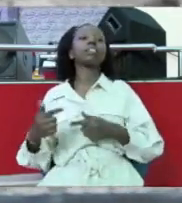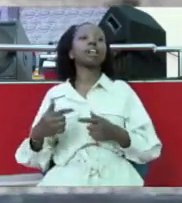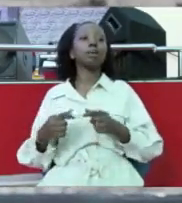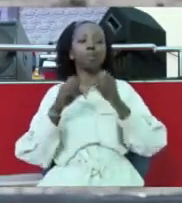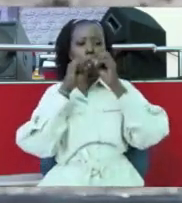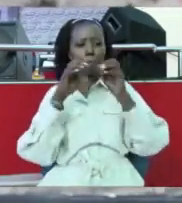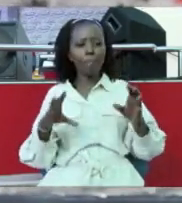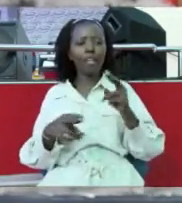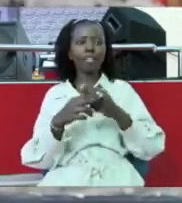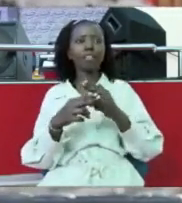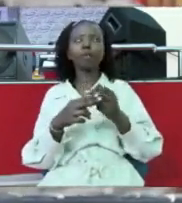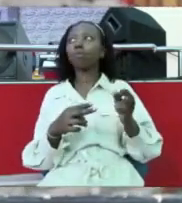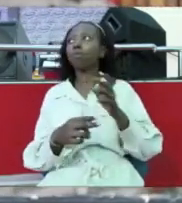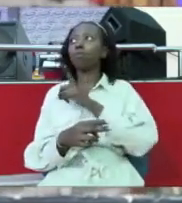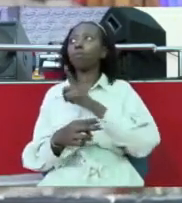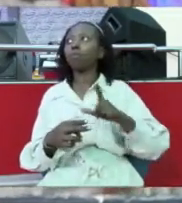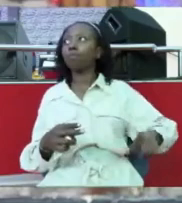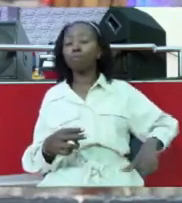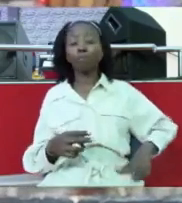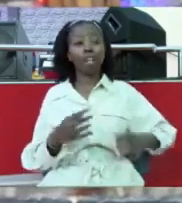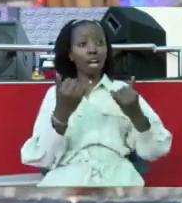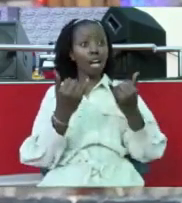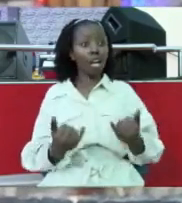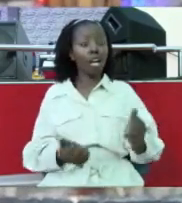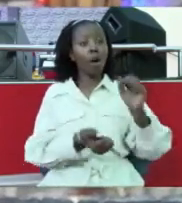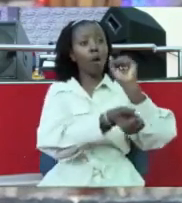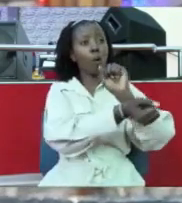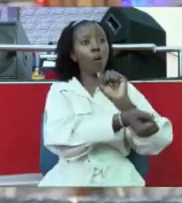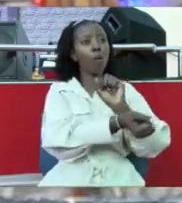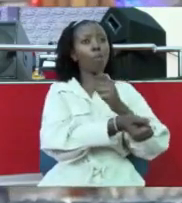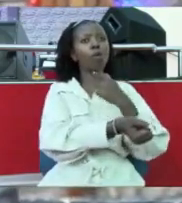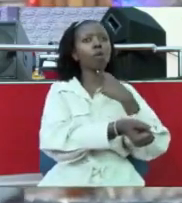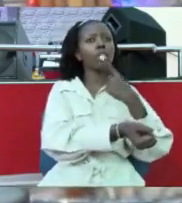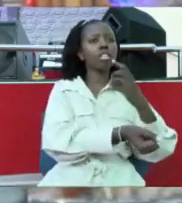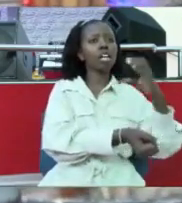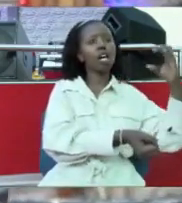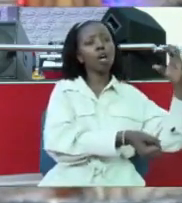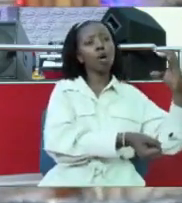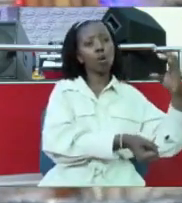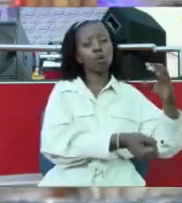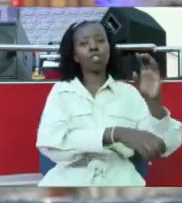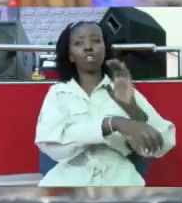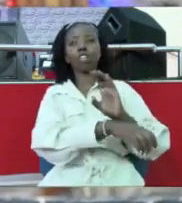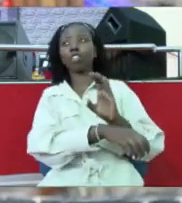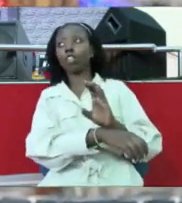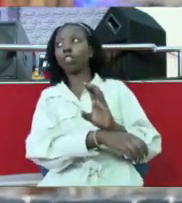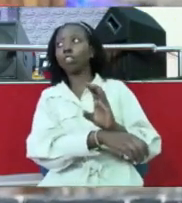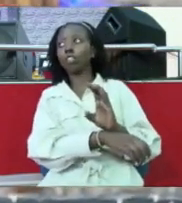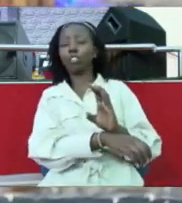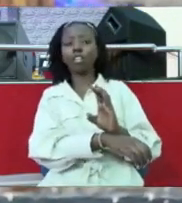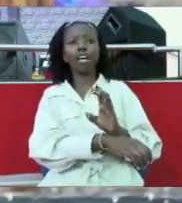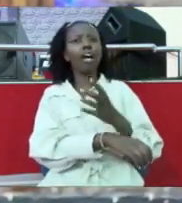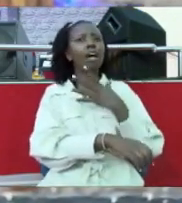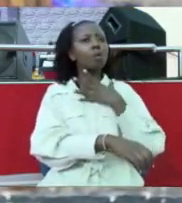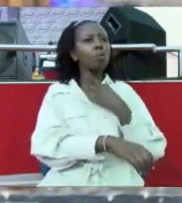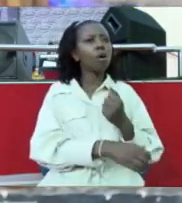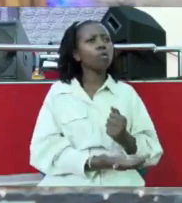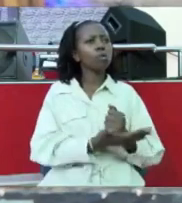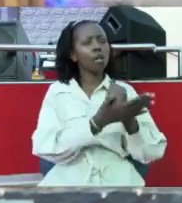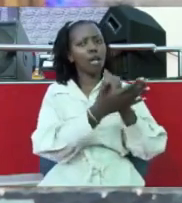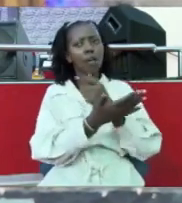Blessed be the name of the Lord. Amen. Now Paul is addressing the Corinthian church. And he wants to help